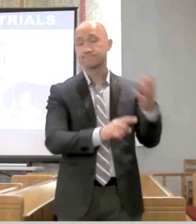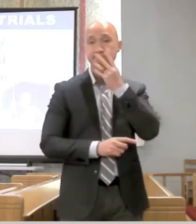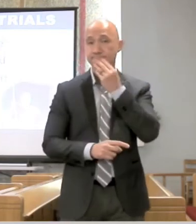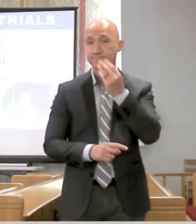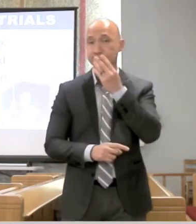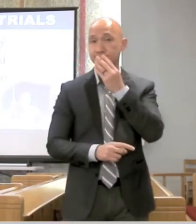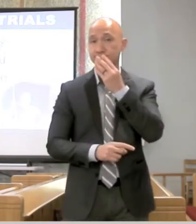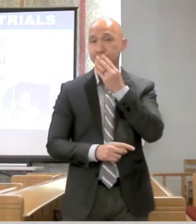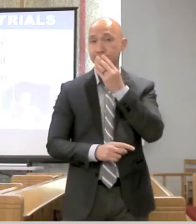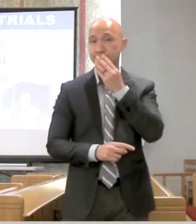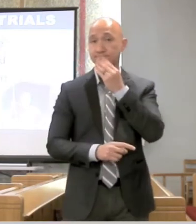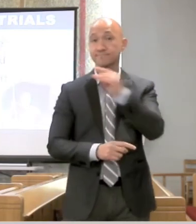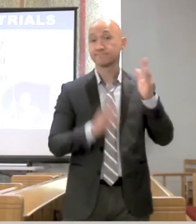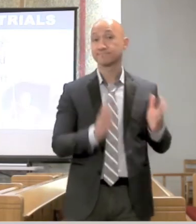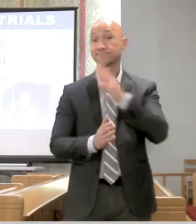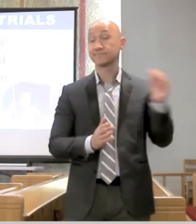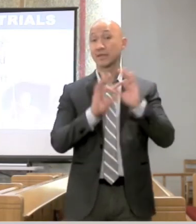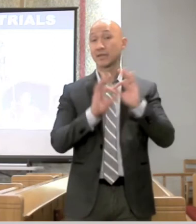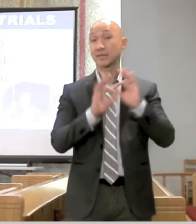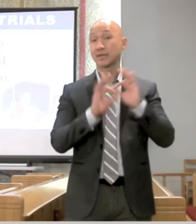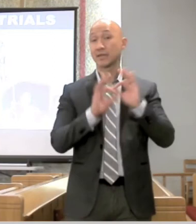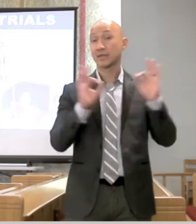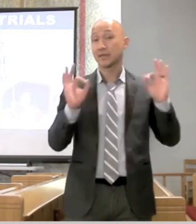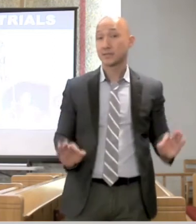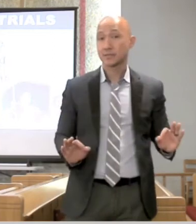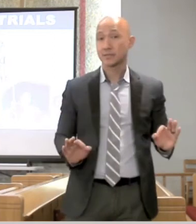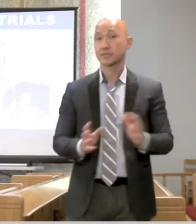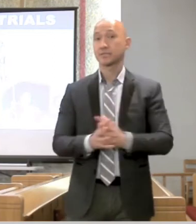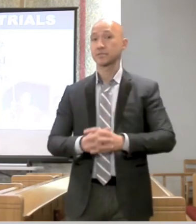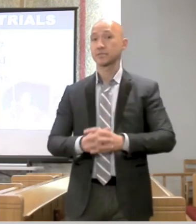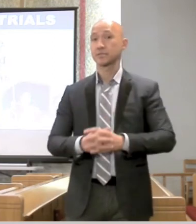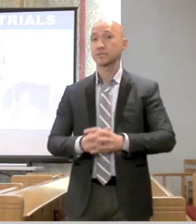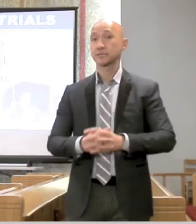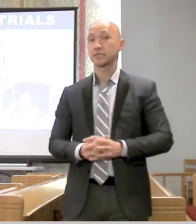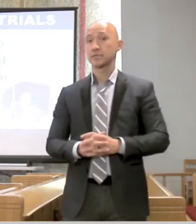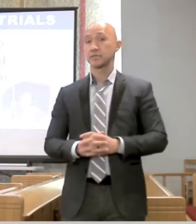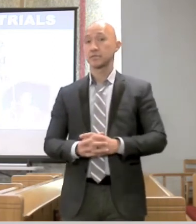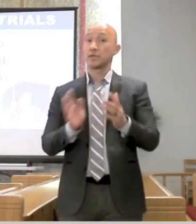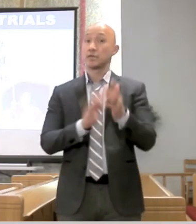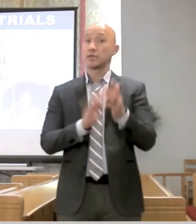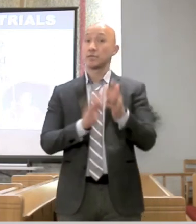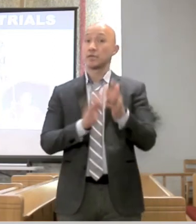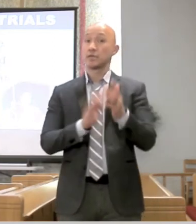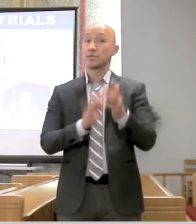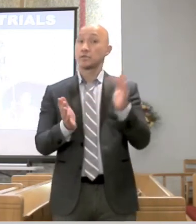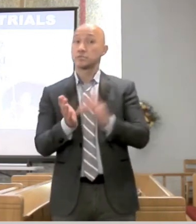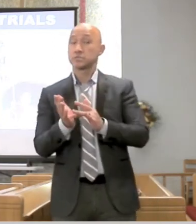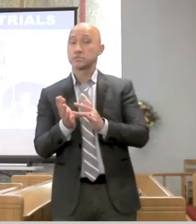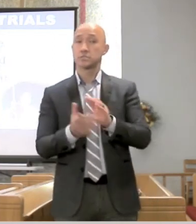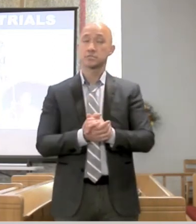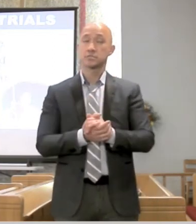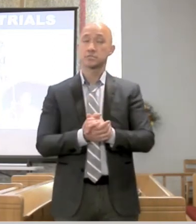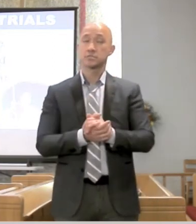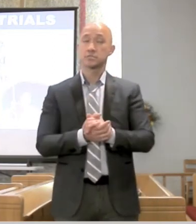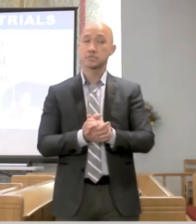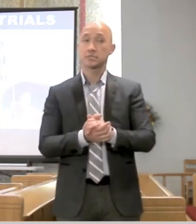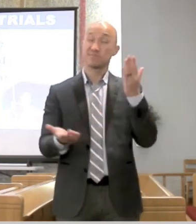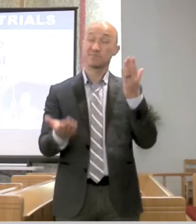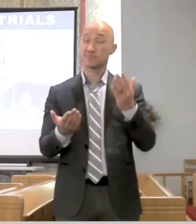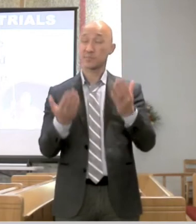but he might have gone through that twice, is what I'm telling you here. When we try to reconcile the historical records,